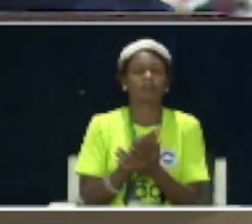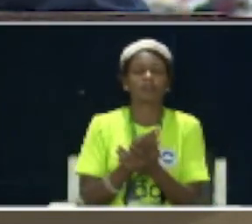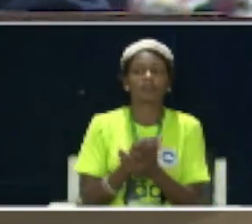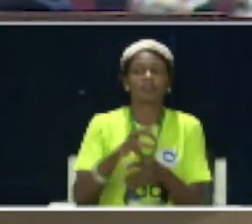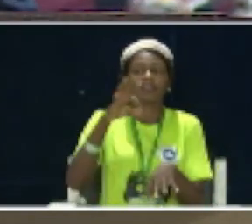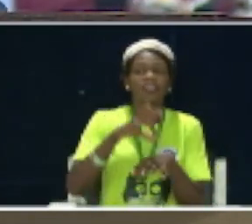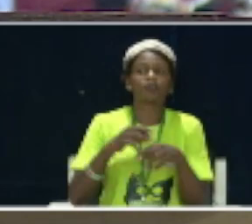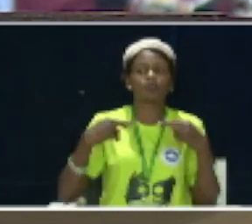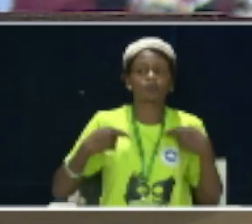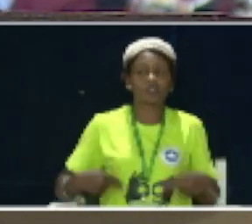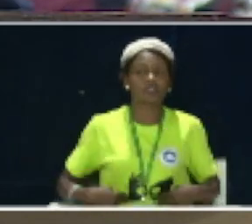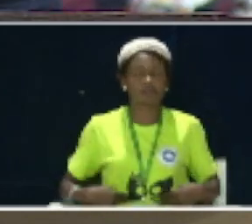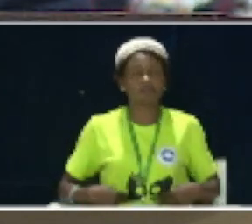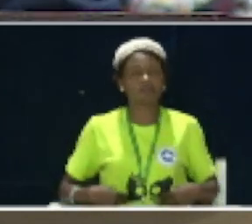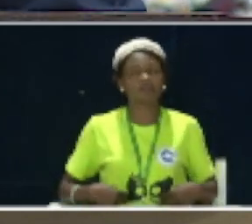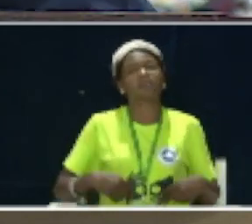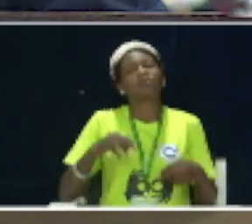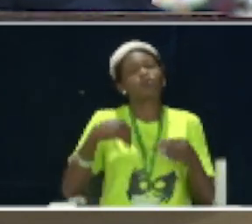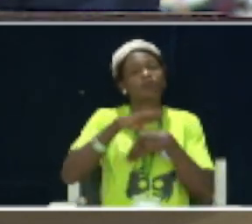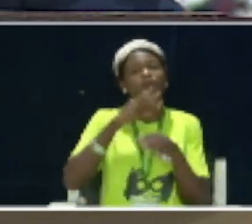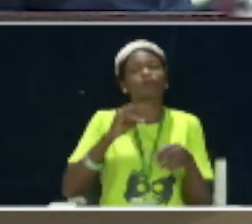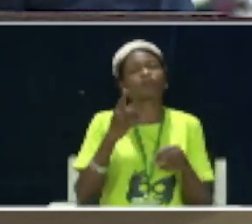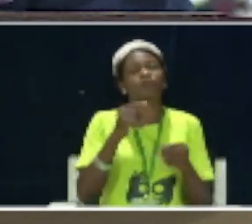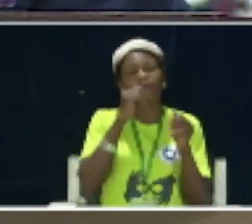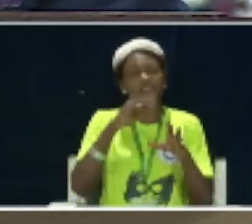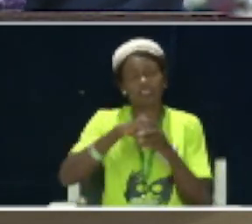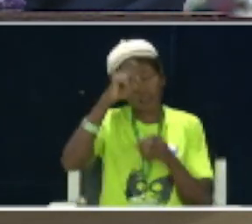health-wise, overflow of blessing in wisdom,